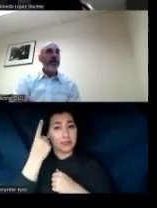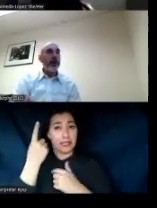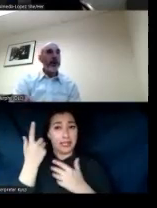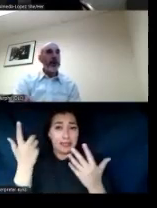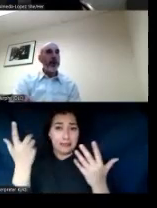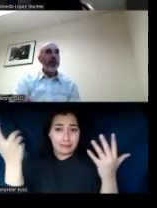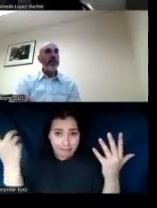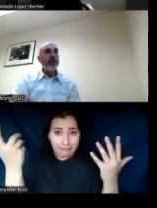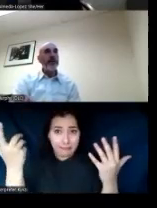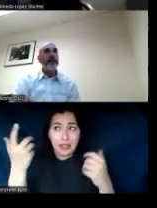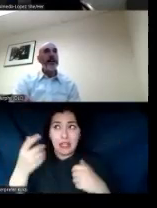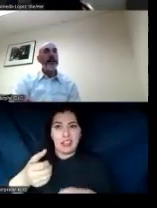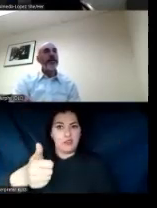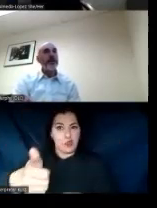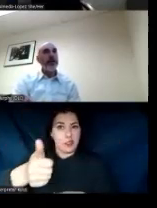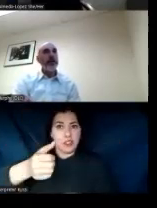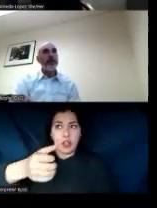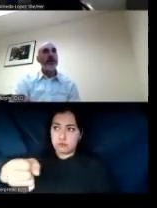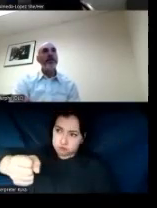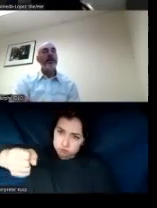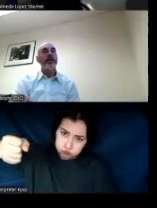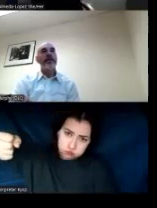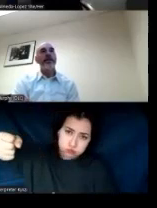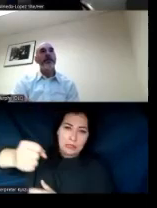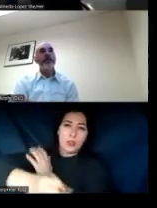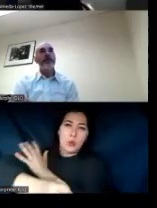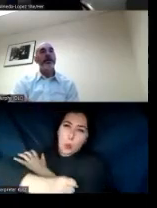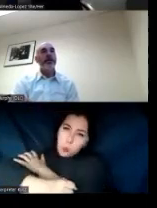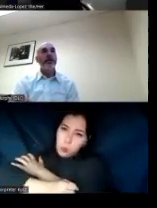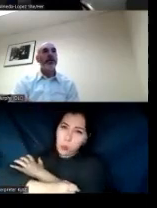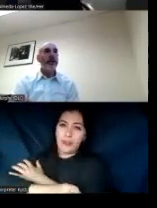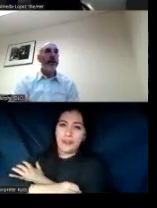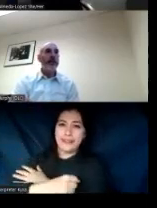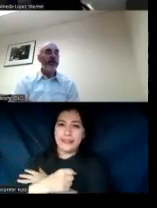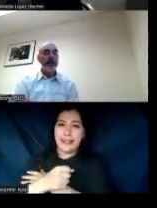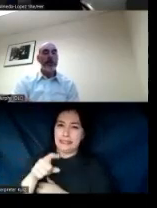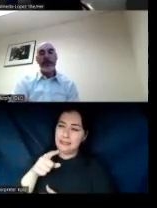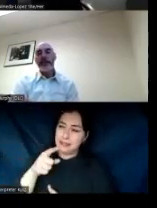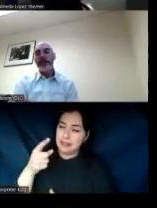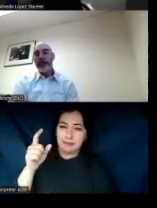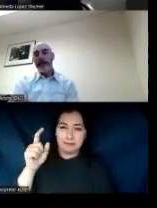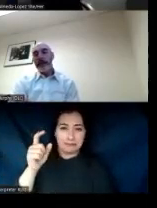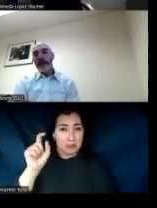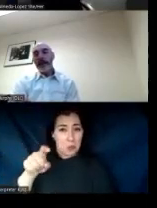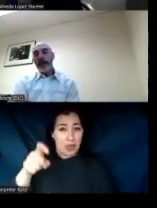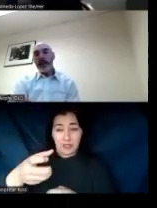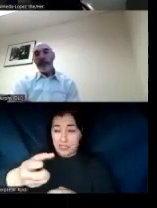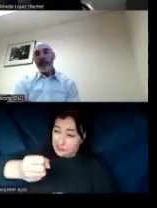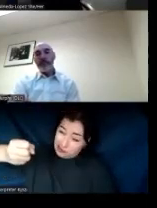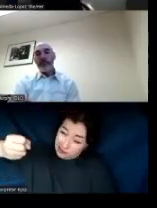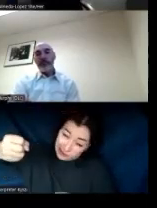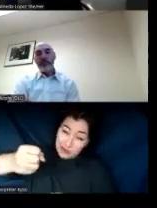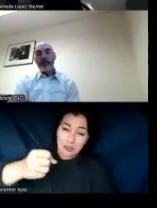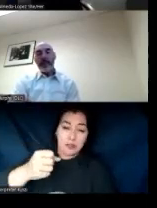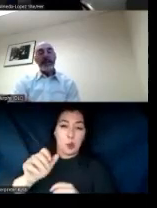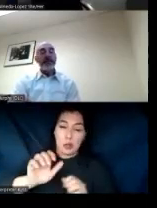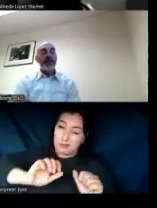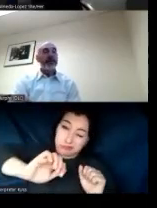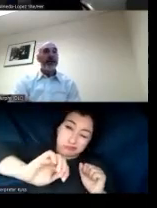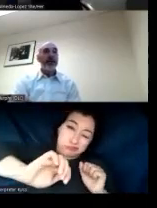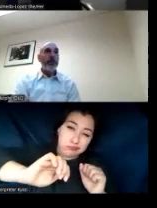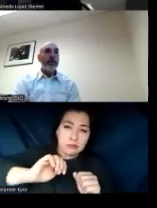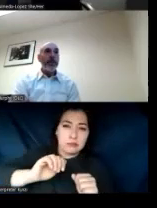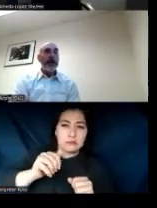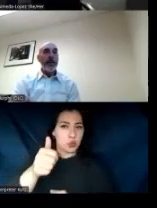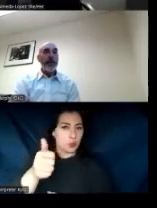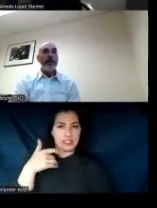If you need to open a door to get into the polling place or to traverse throughout the polling place, how does it feel